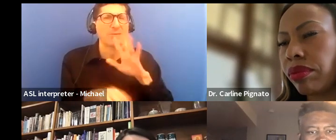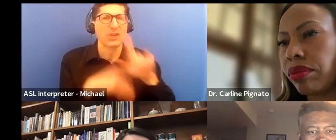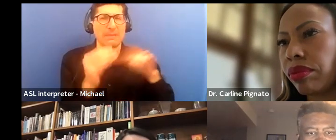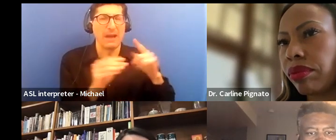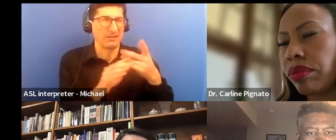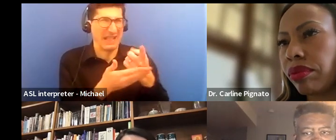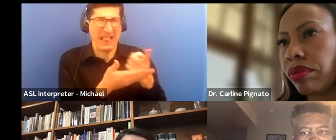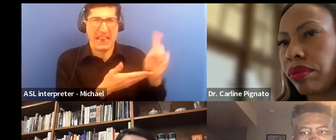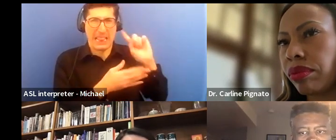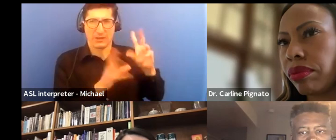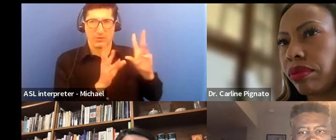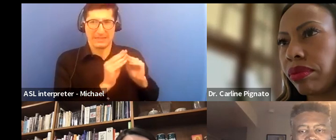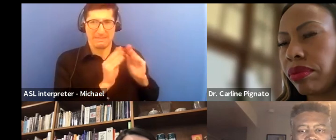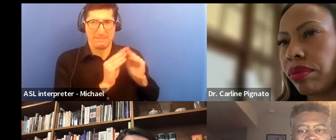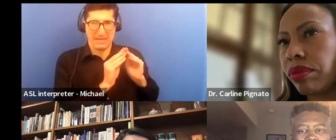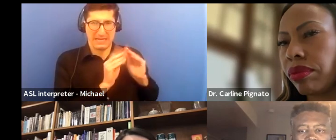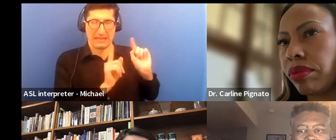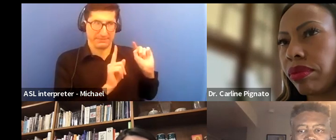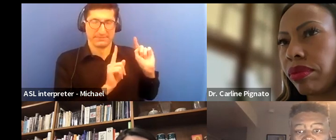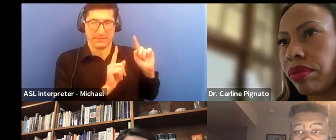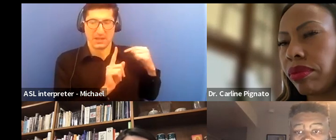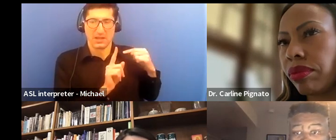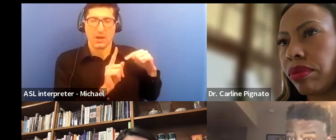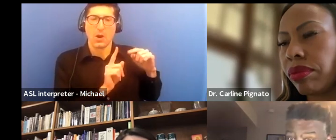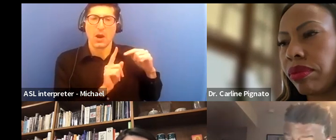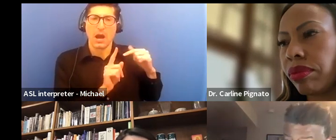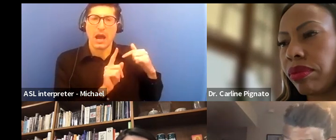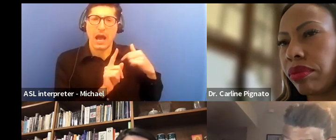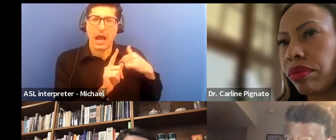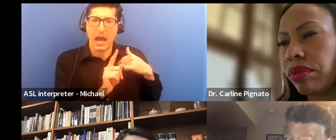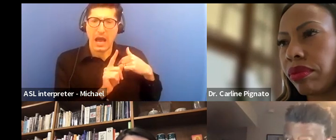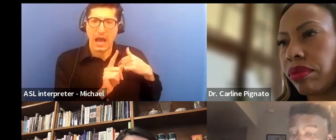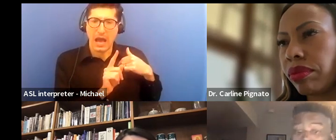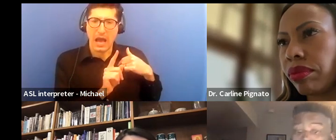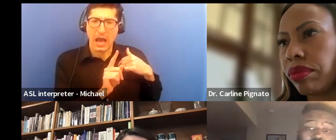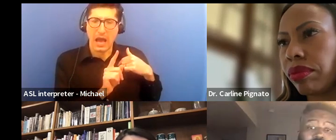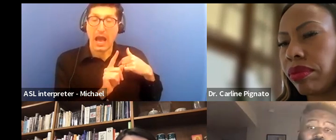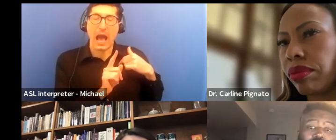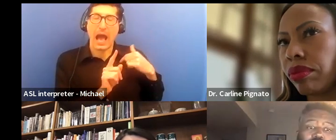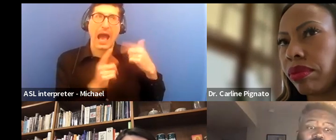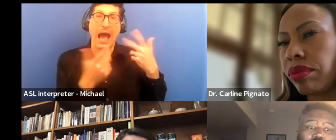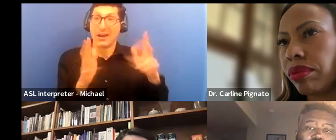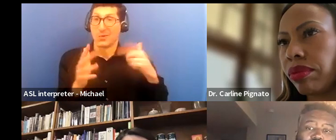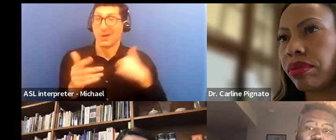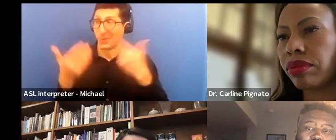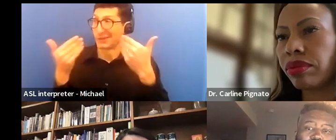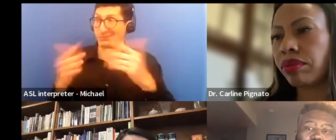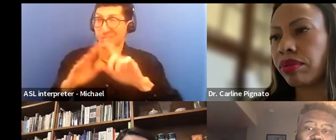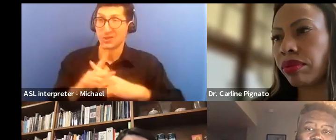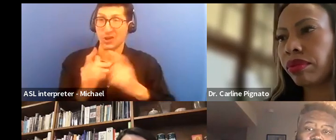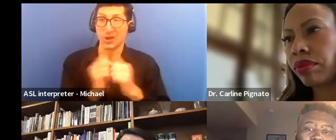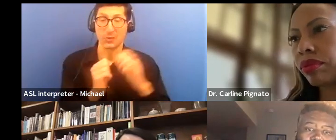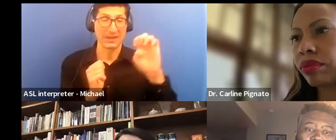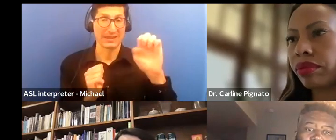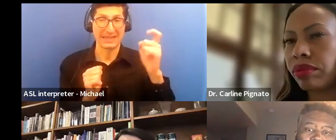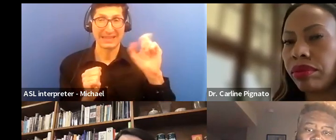Mr. Guerra, where, because I don't want to get to a point where we're in executive session, we have all this information, and the same thing I